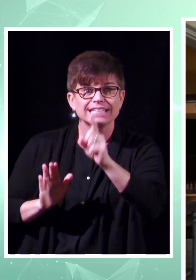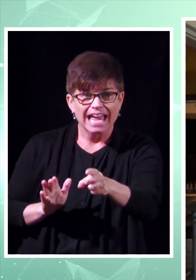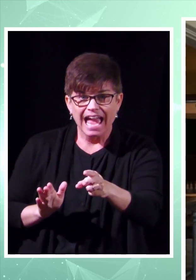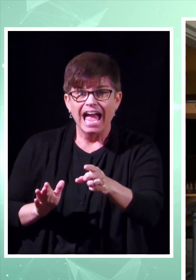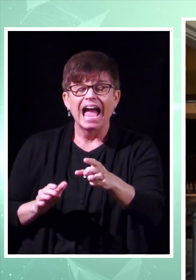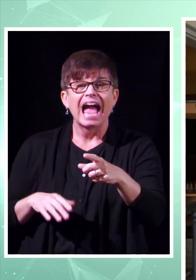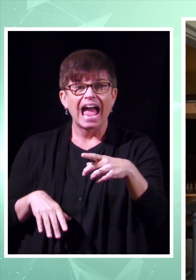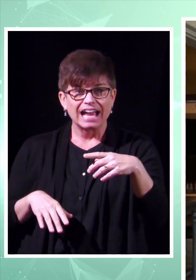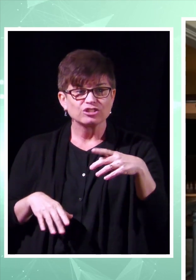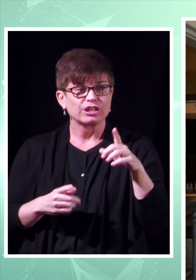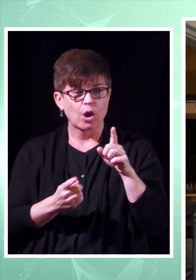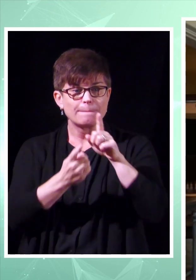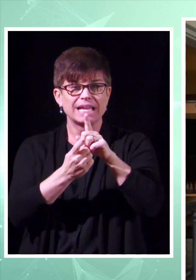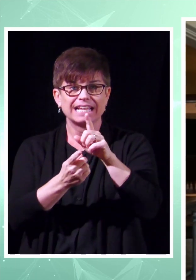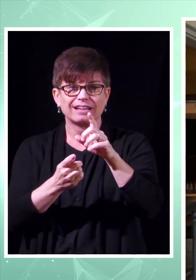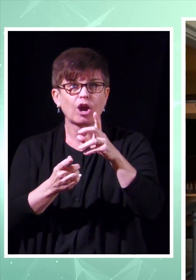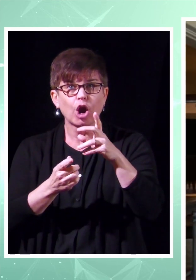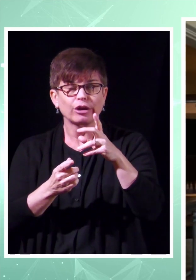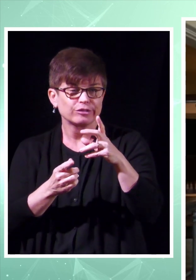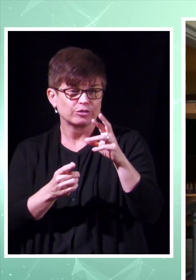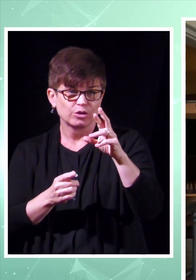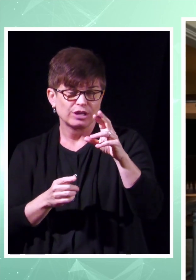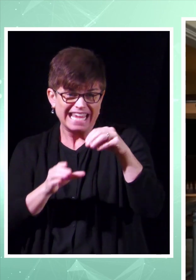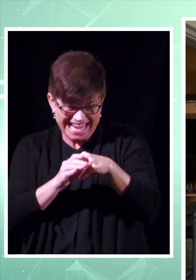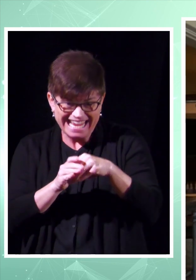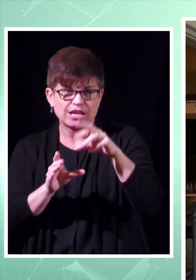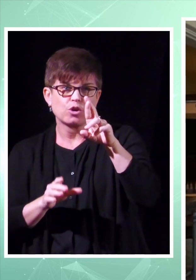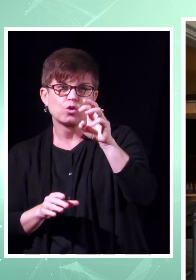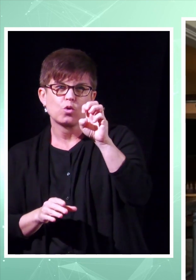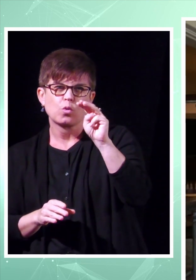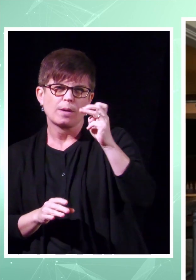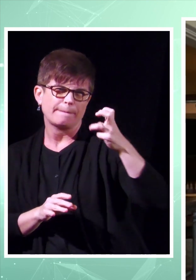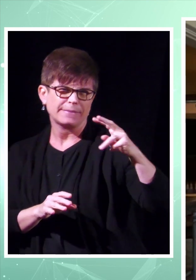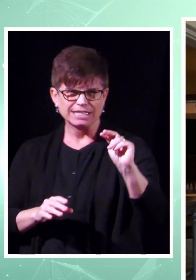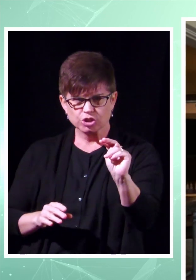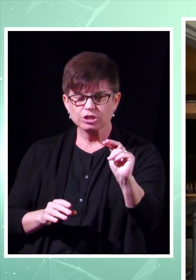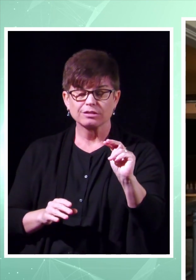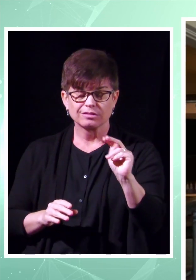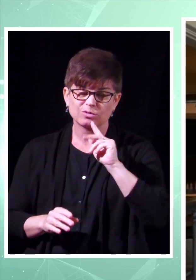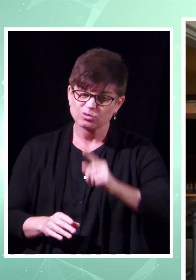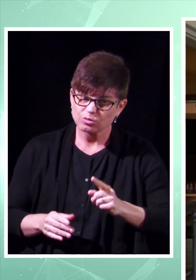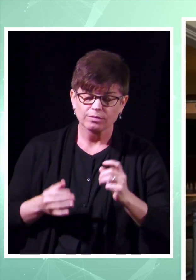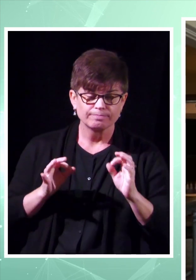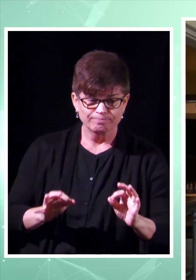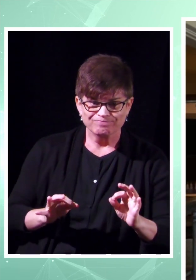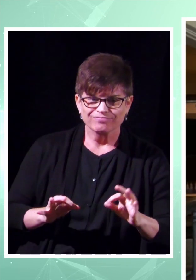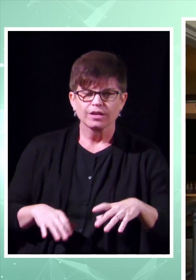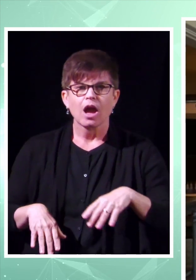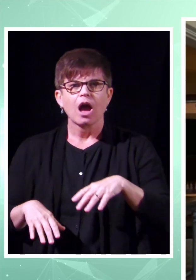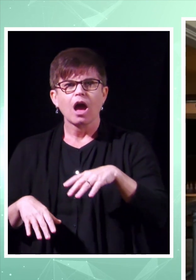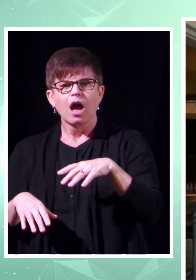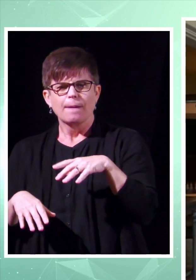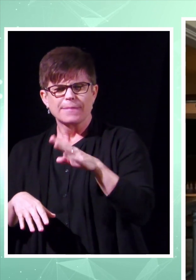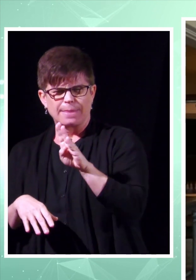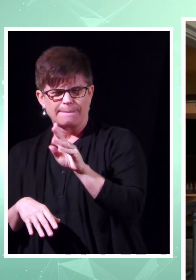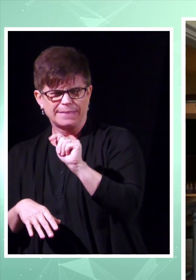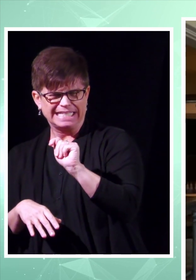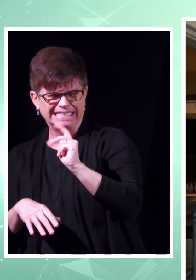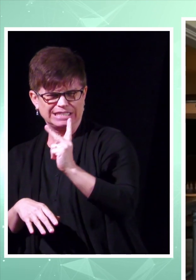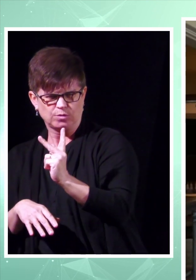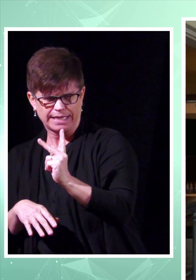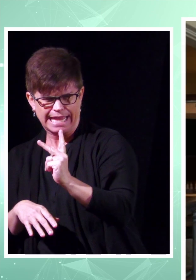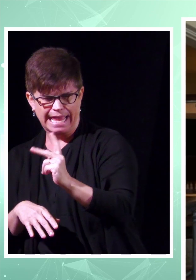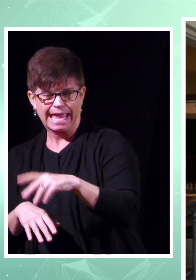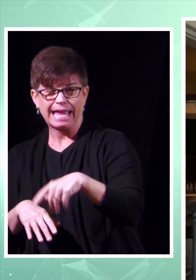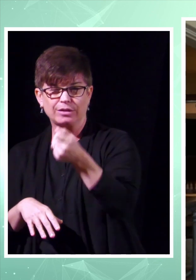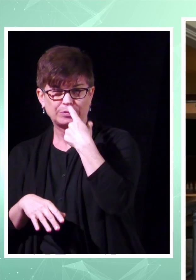oncologic definition of remission. Now, specifically as it relates to BTK inhibitors, these are molecules, these are pills that you take once or twice a day,